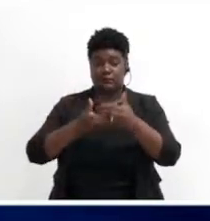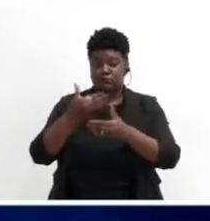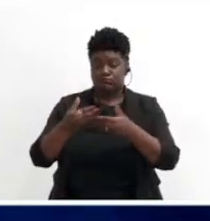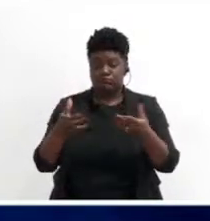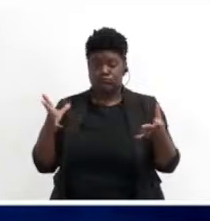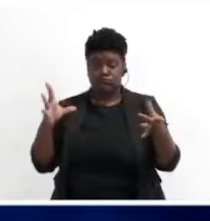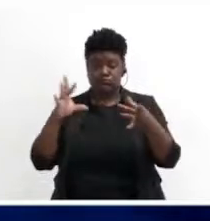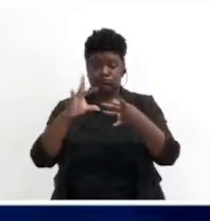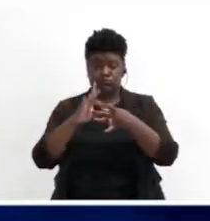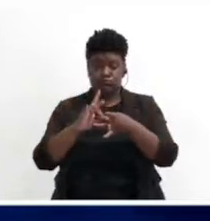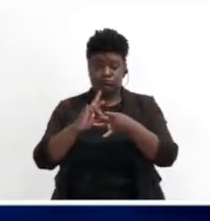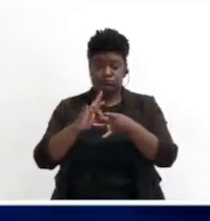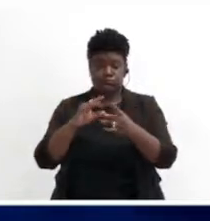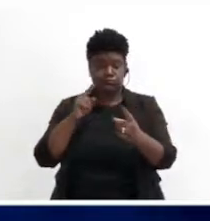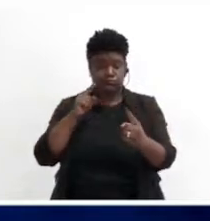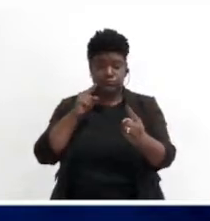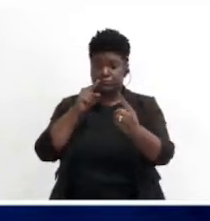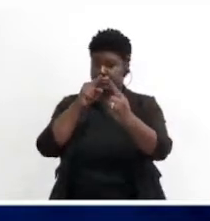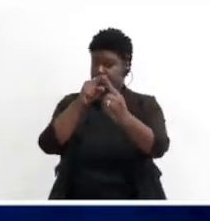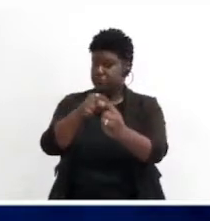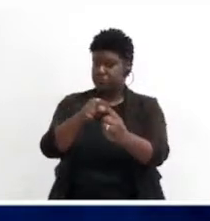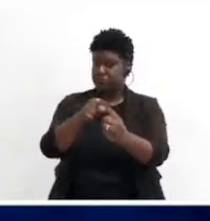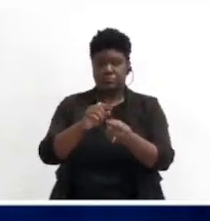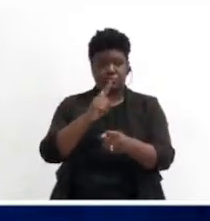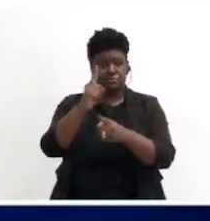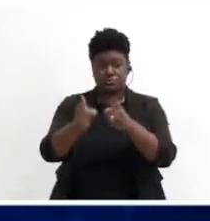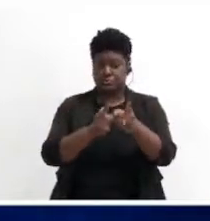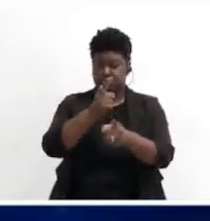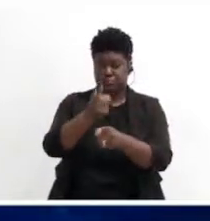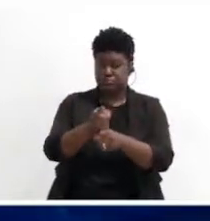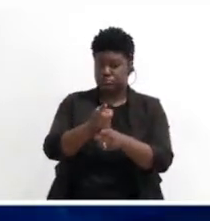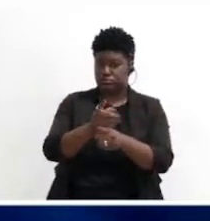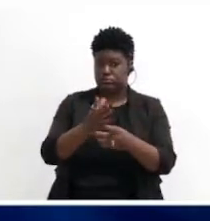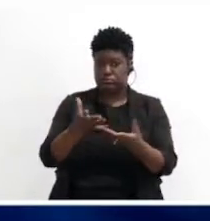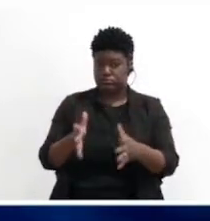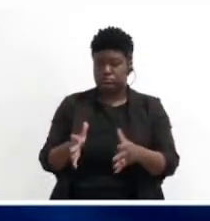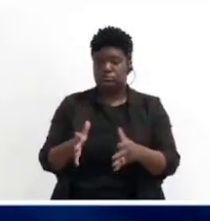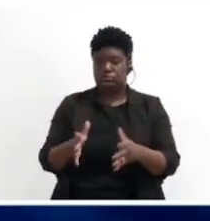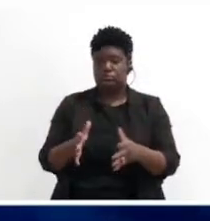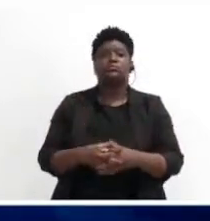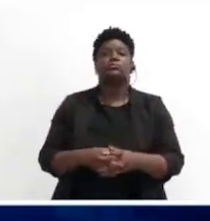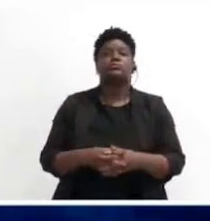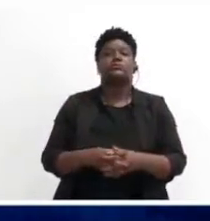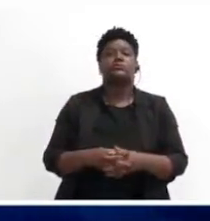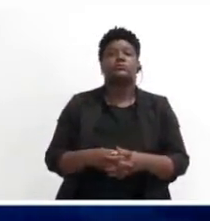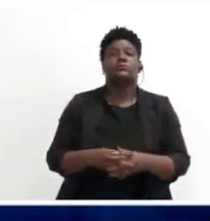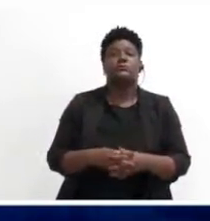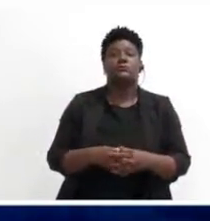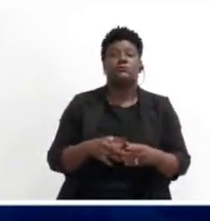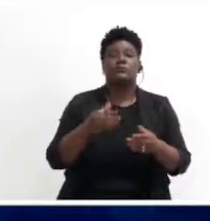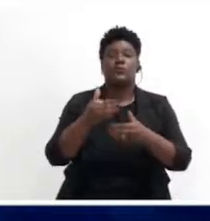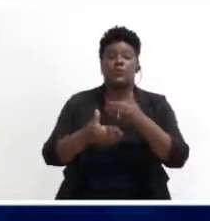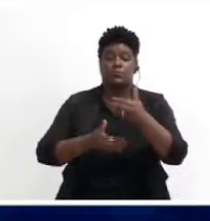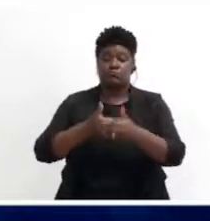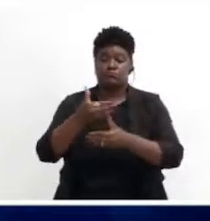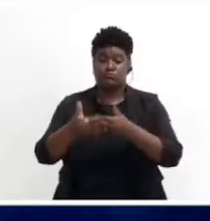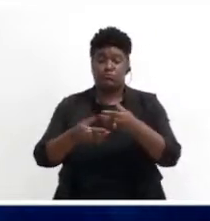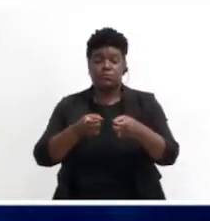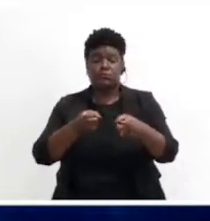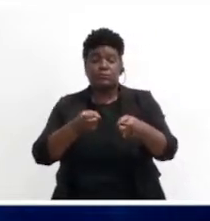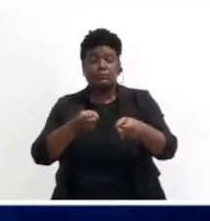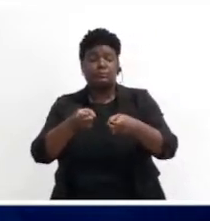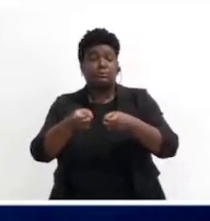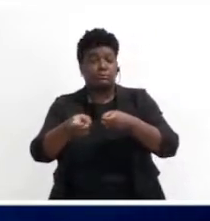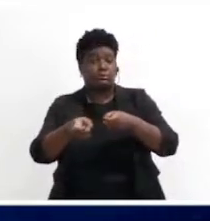And you can see here, this is showing that it's kind of a self-regulating process. As soon as you make that